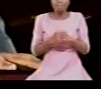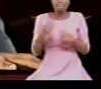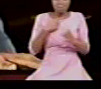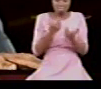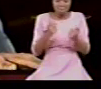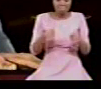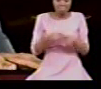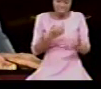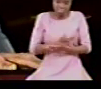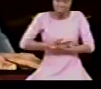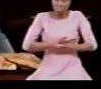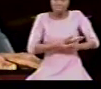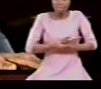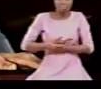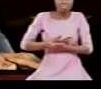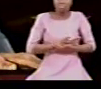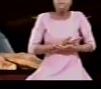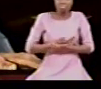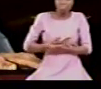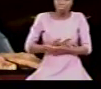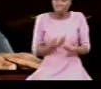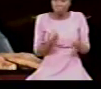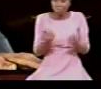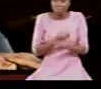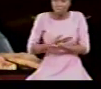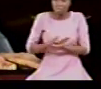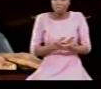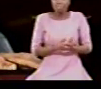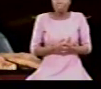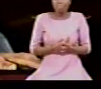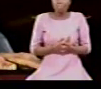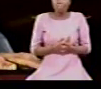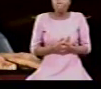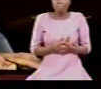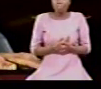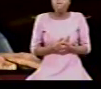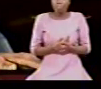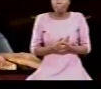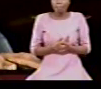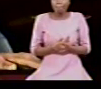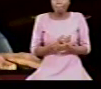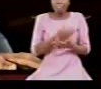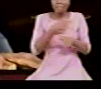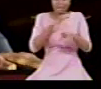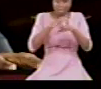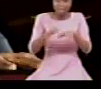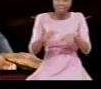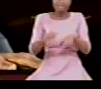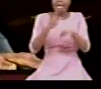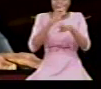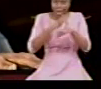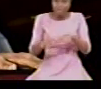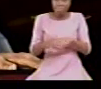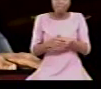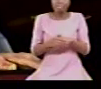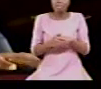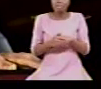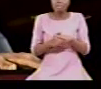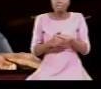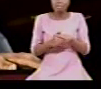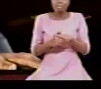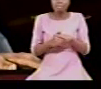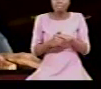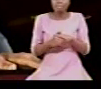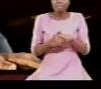toddler in a cradle, in a cot, baby's cot, naked, empty,